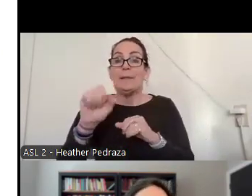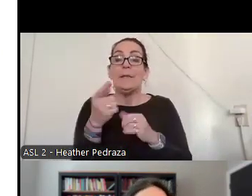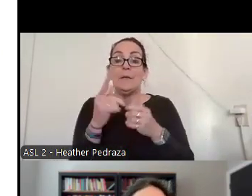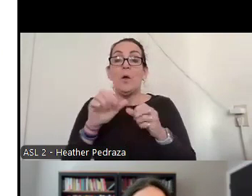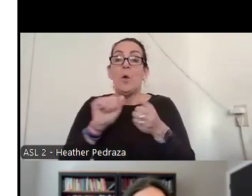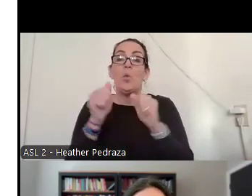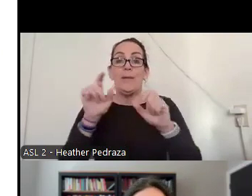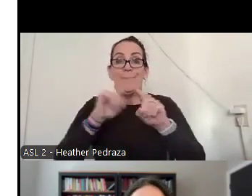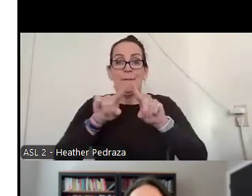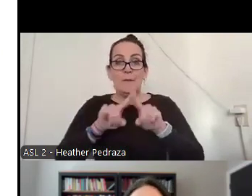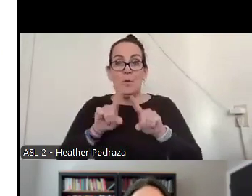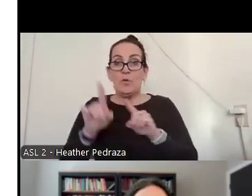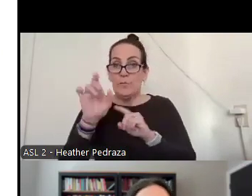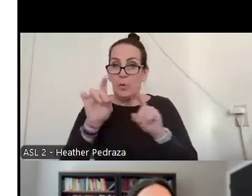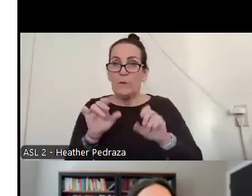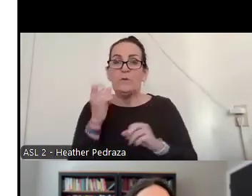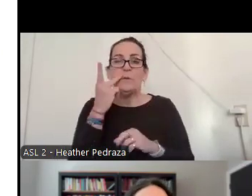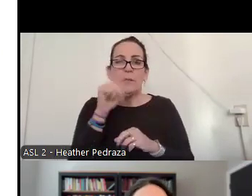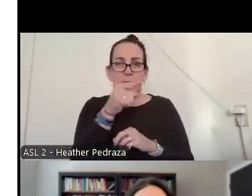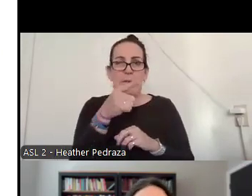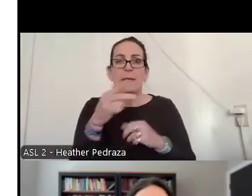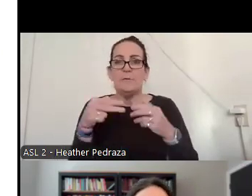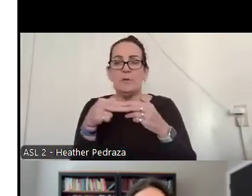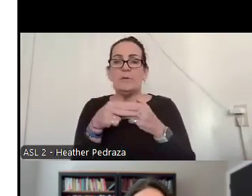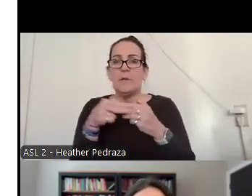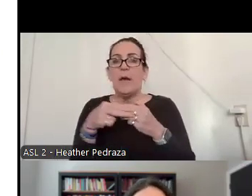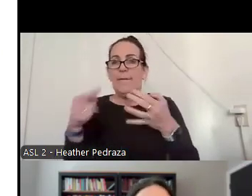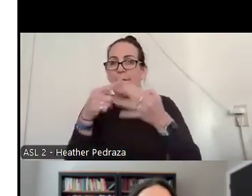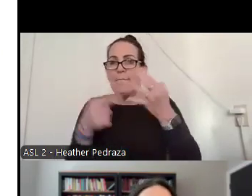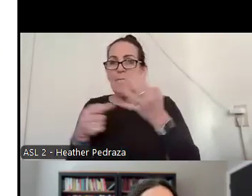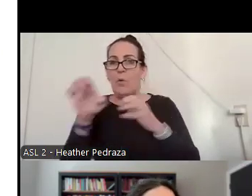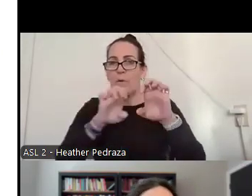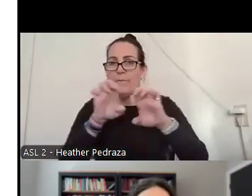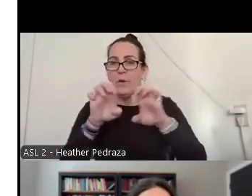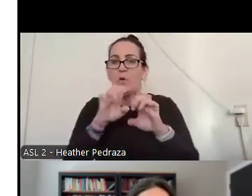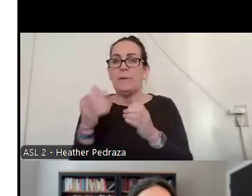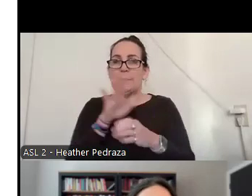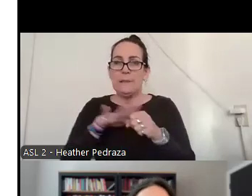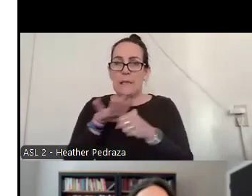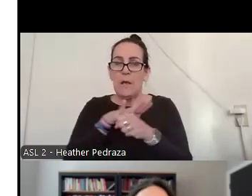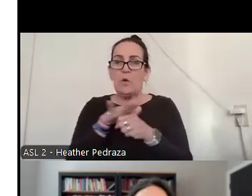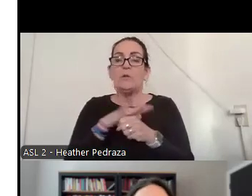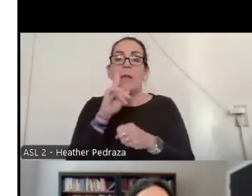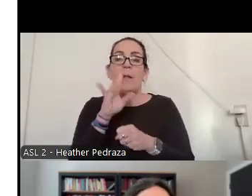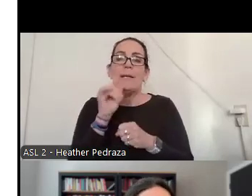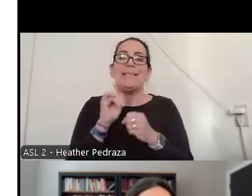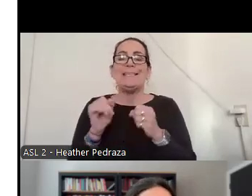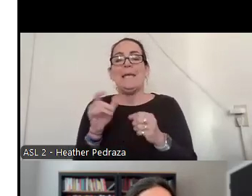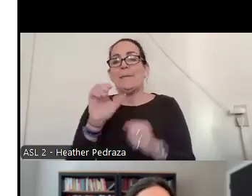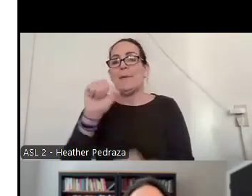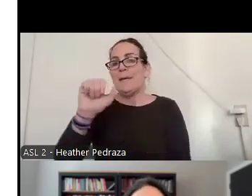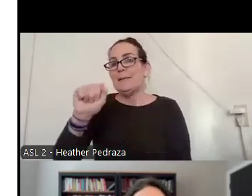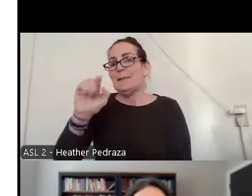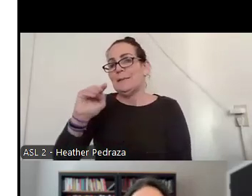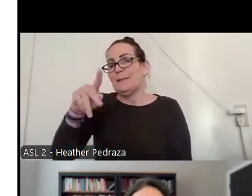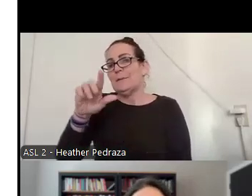questions, which you're seeing on the slide here. So these are our 4 evaluation areas and just a sampling of the questions that we're hoping